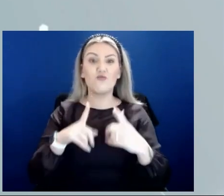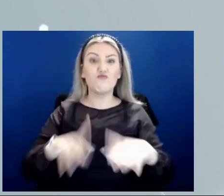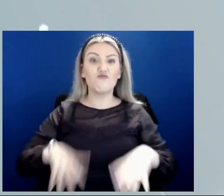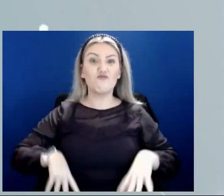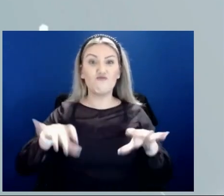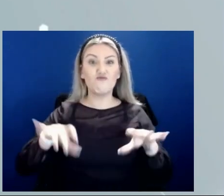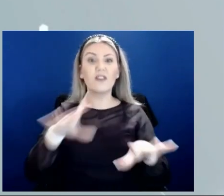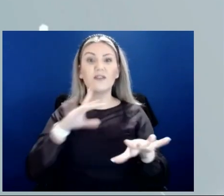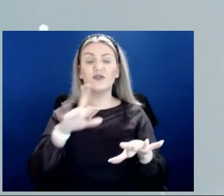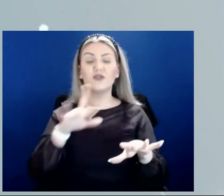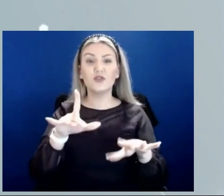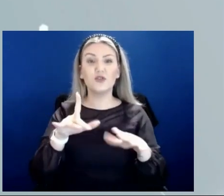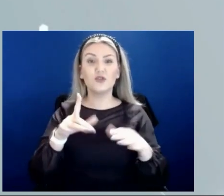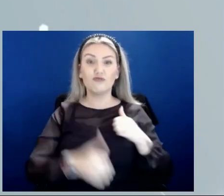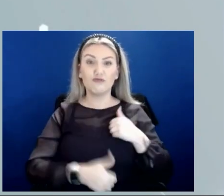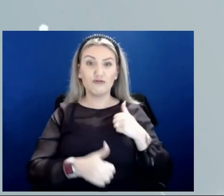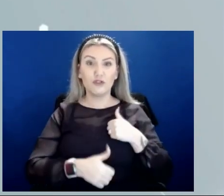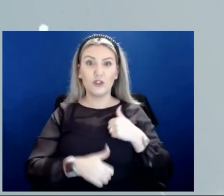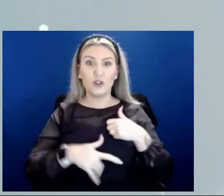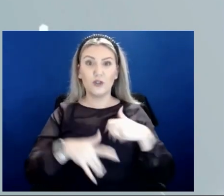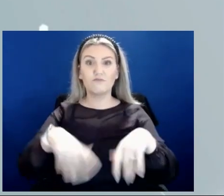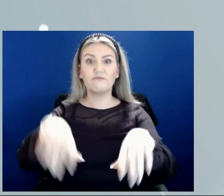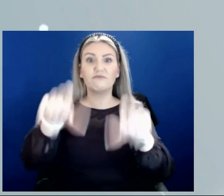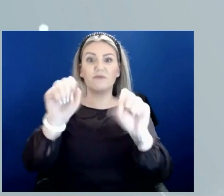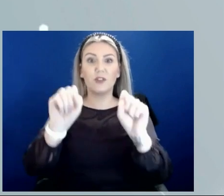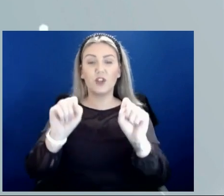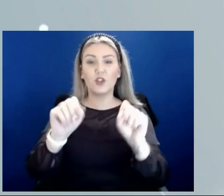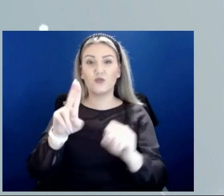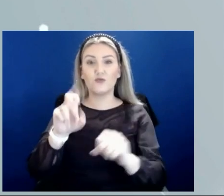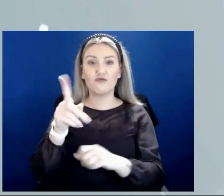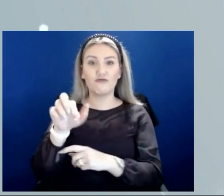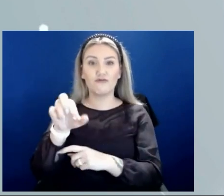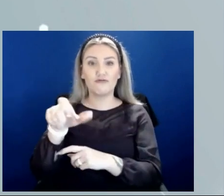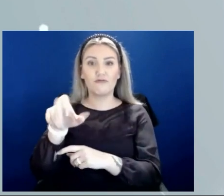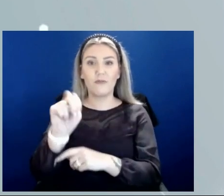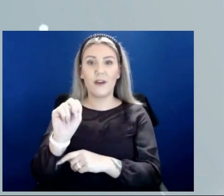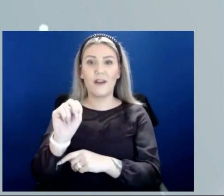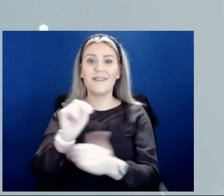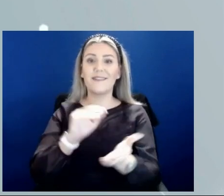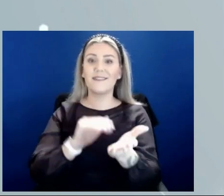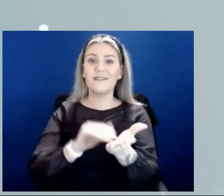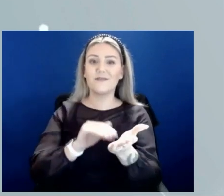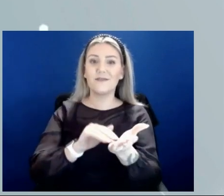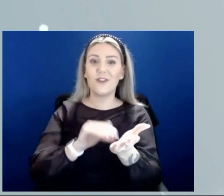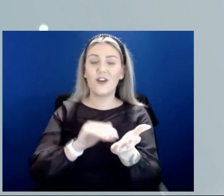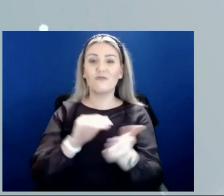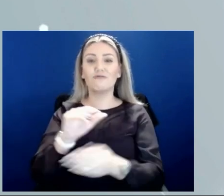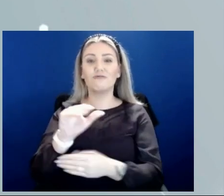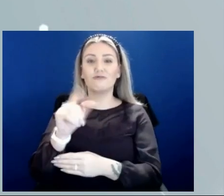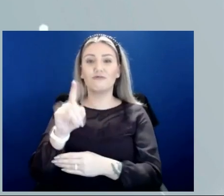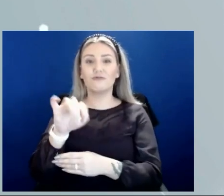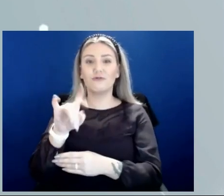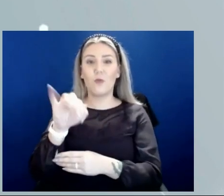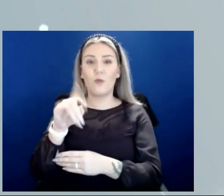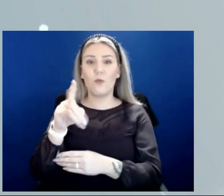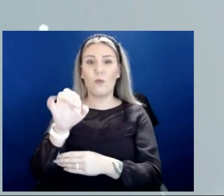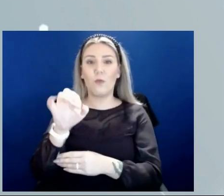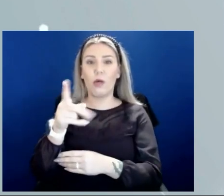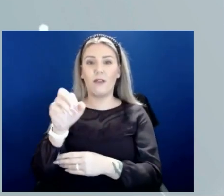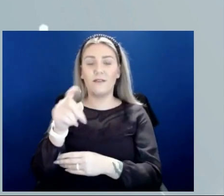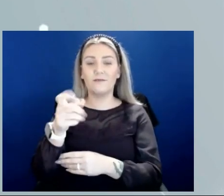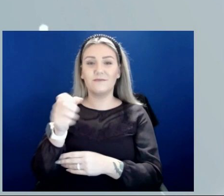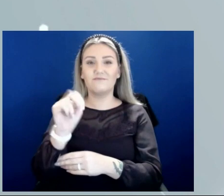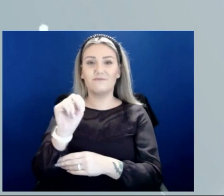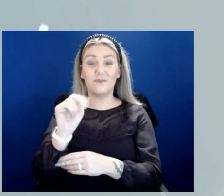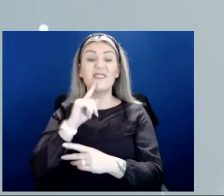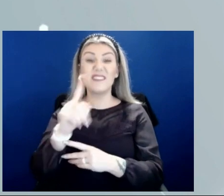digest. It is heartbreaking. Dr. Stephen Lassen, a child psychologist, is here. He is from the health system. He has advice on how to talk to our